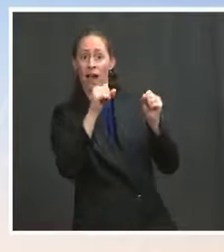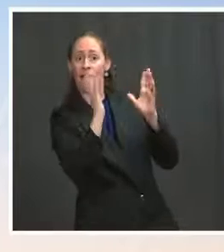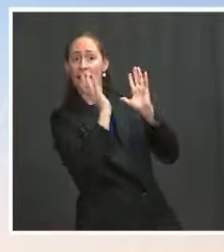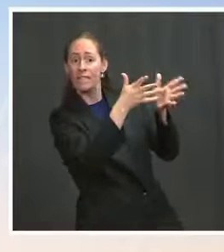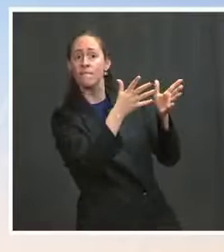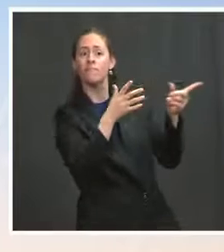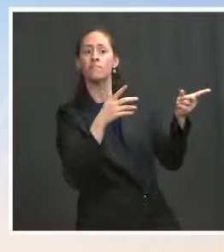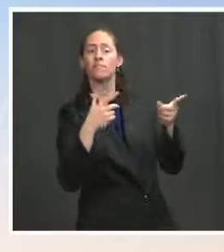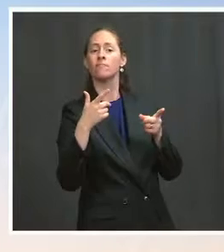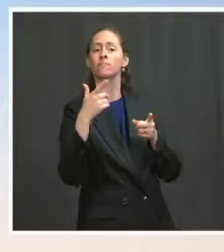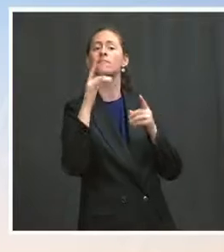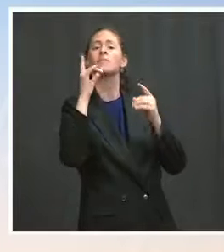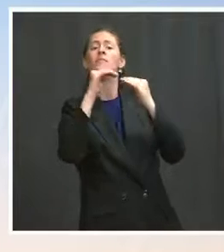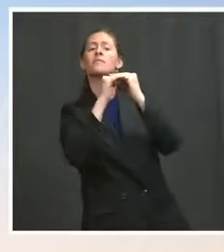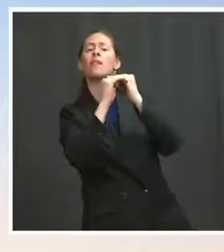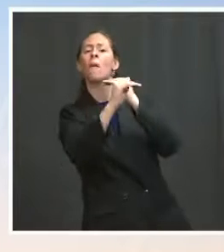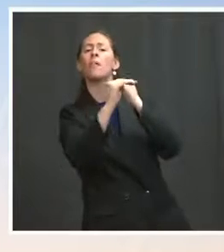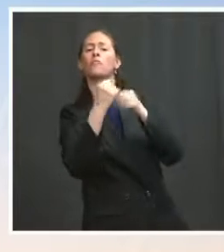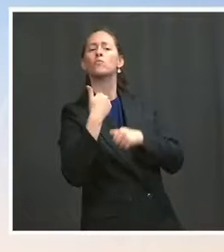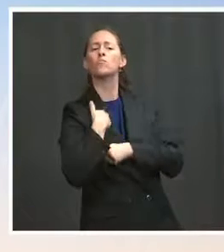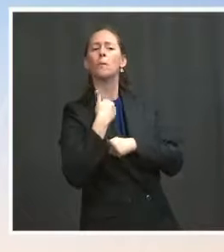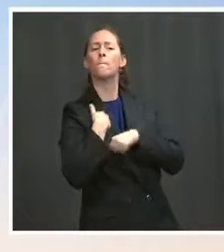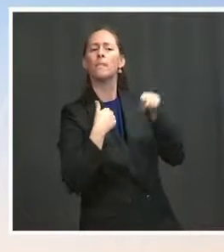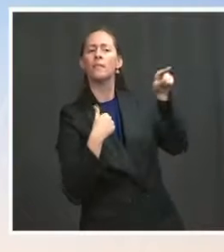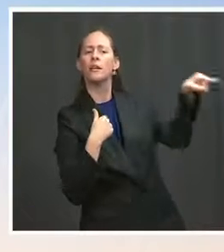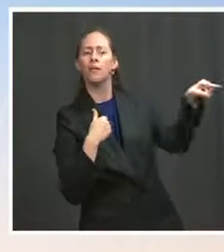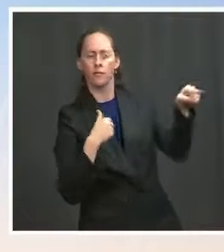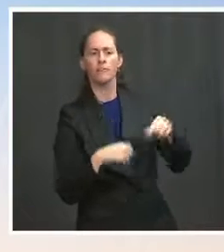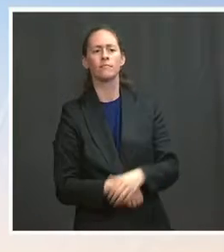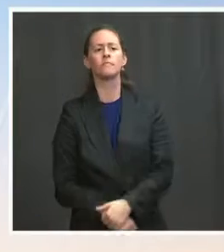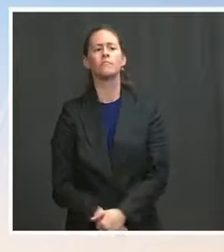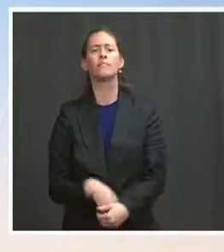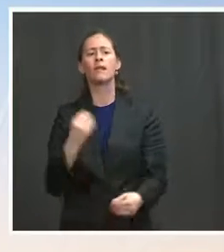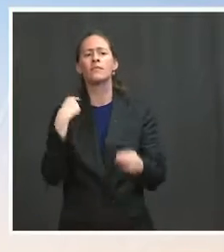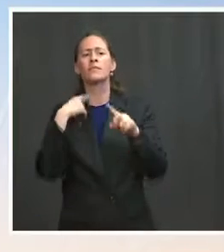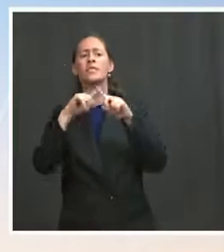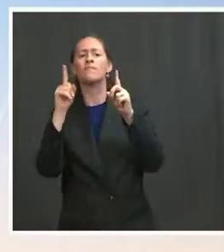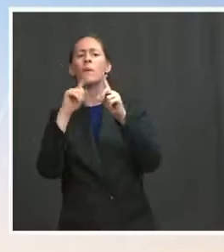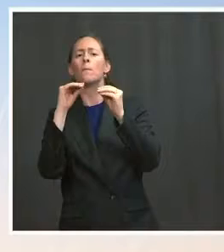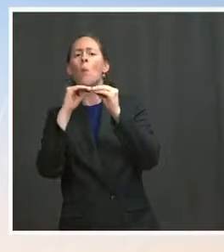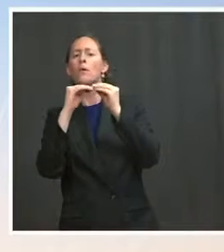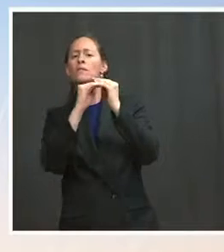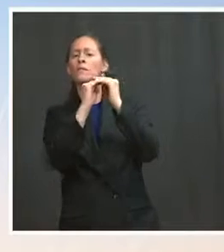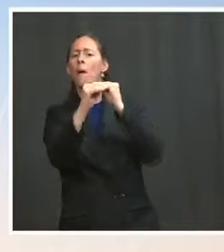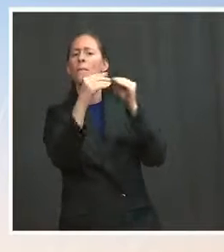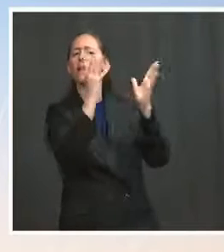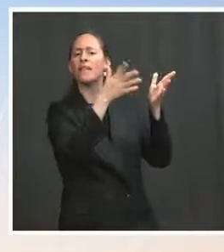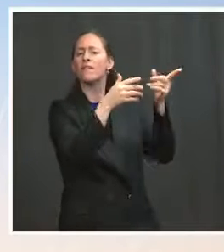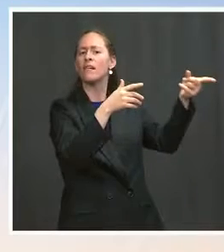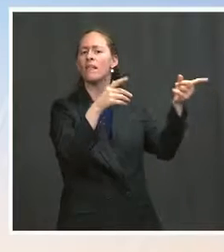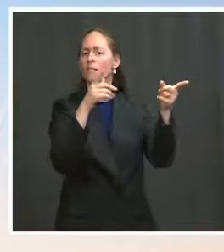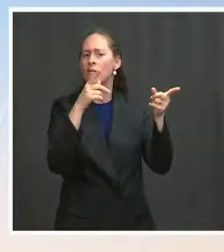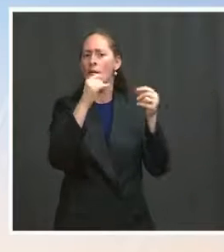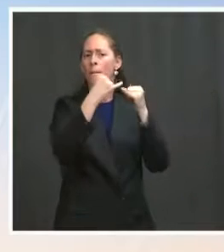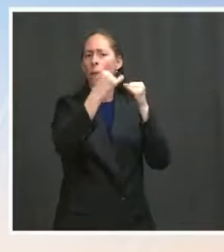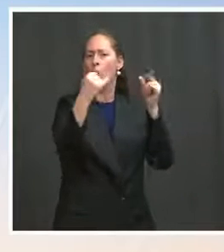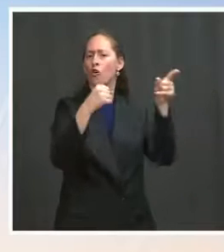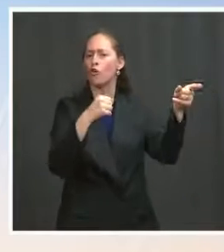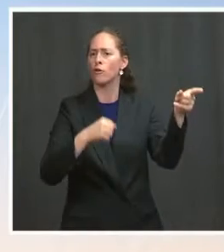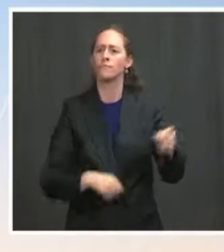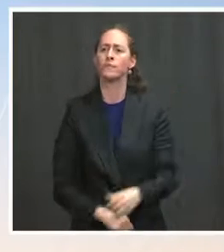as several hundred additional troops to maintain security at the Kabul airport? Well, again, I would say the president was clear from the beginning that